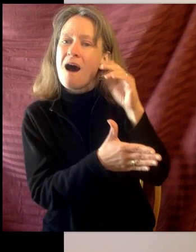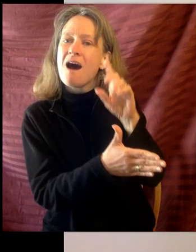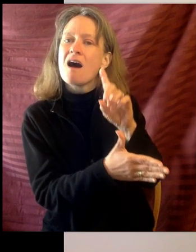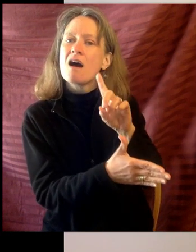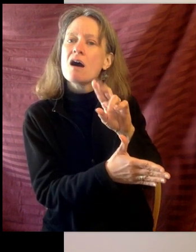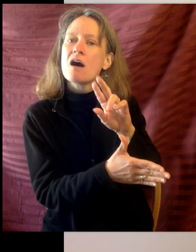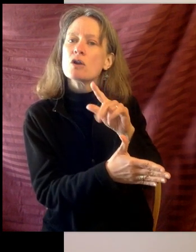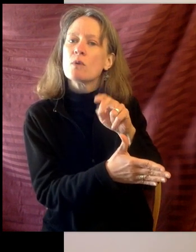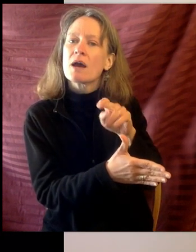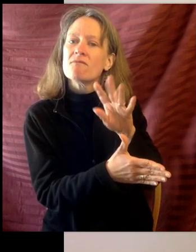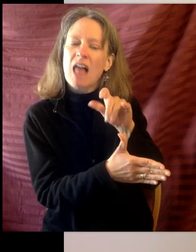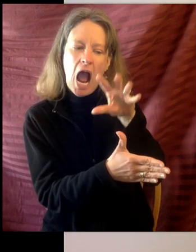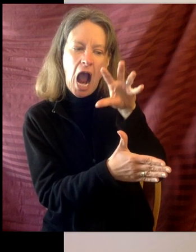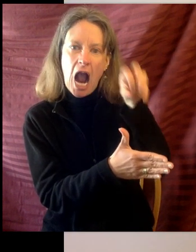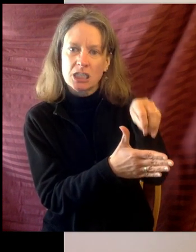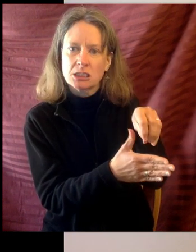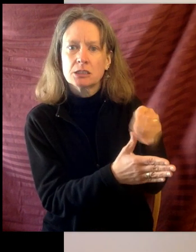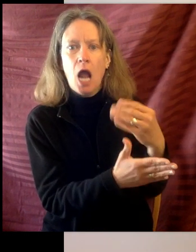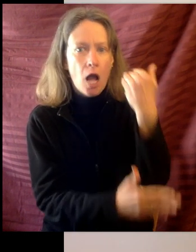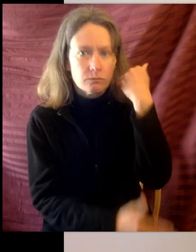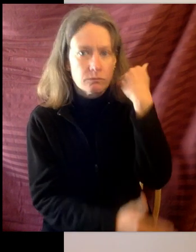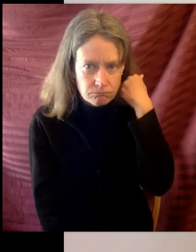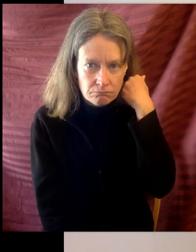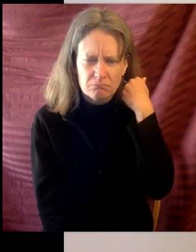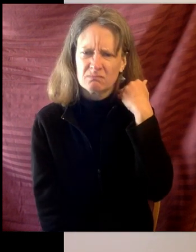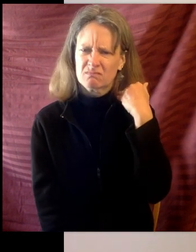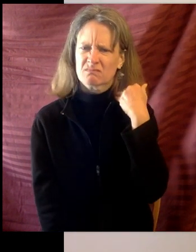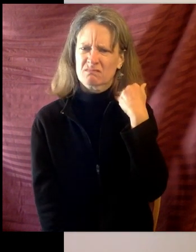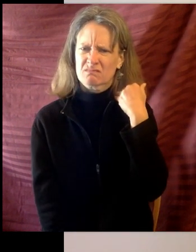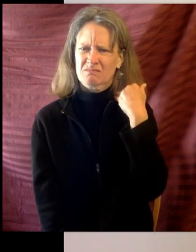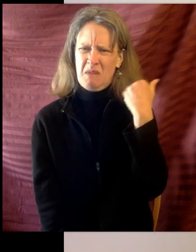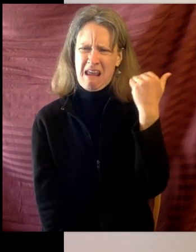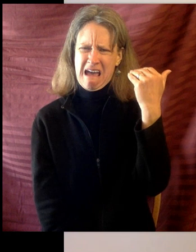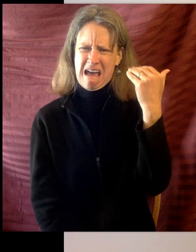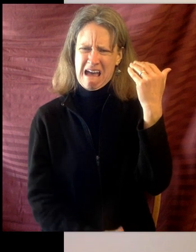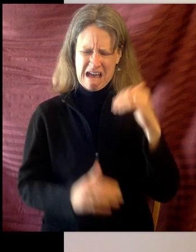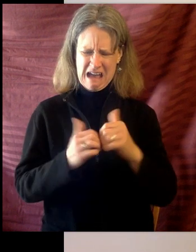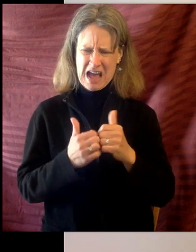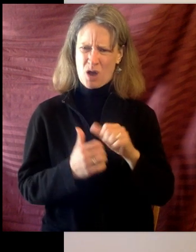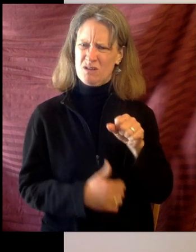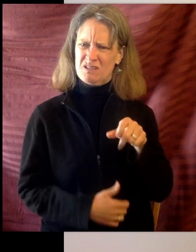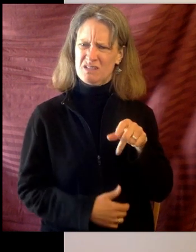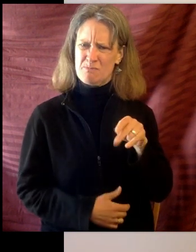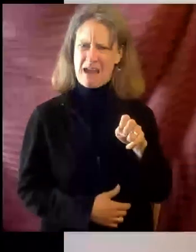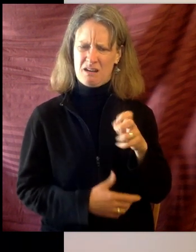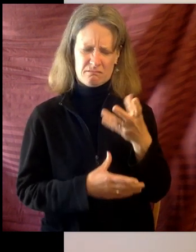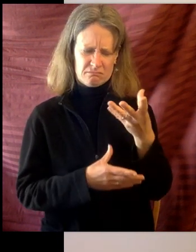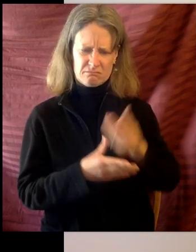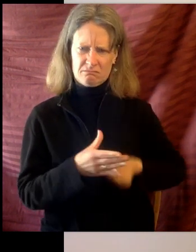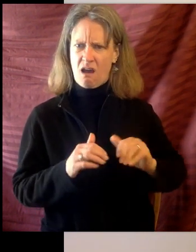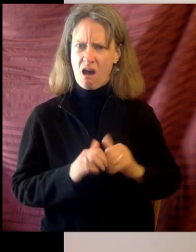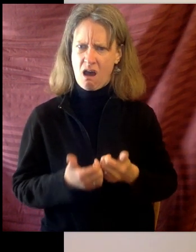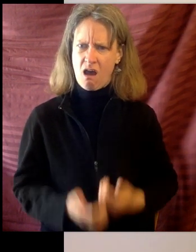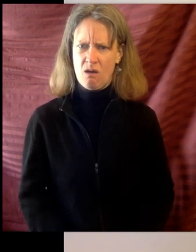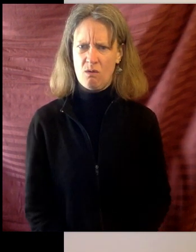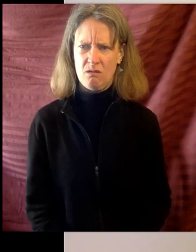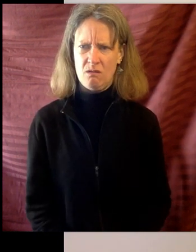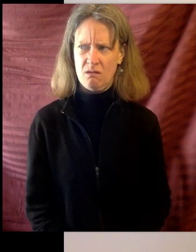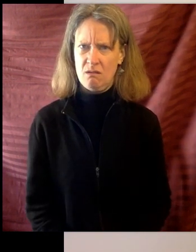lost their spines? So the question is, can you just get or lose something? If I say,